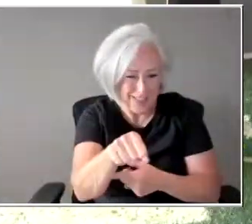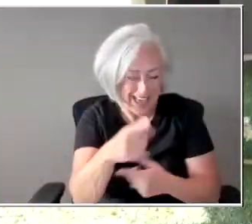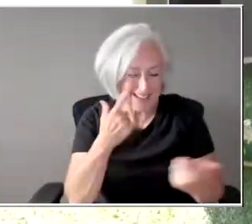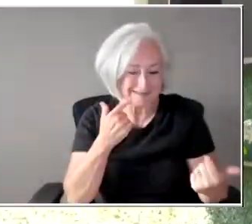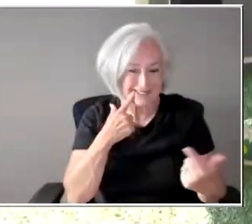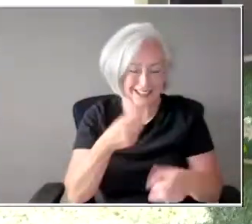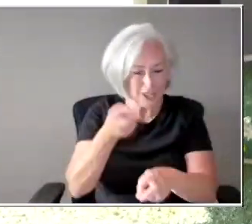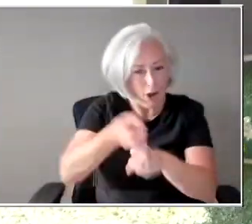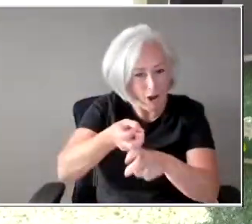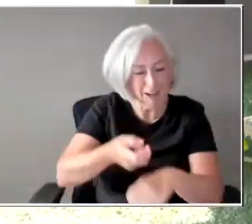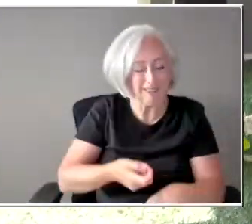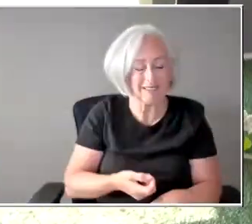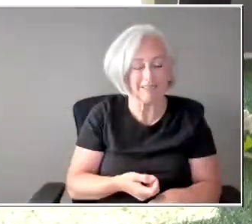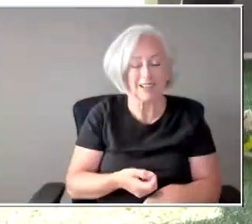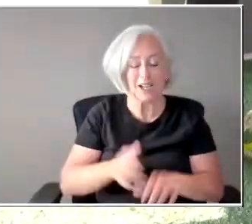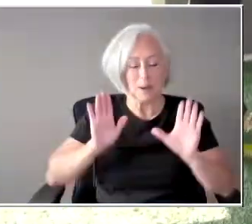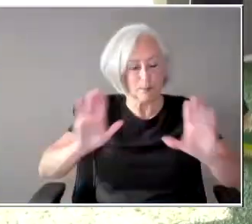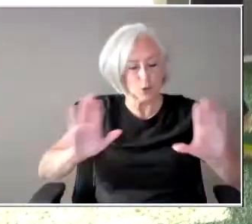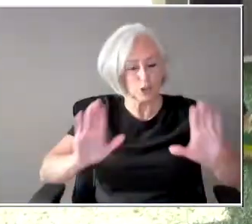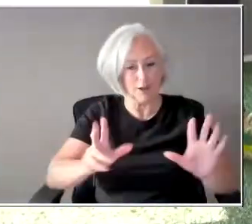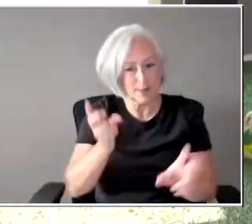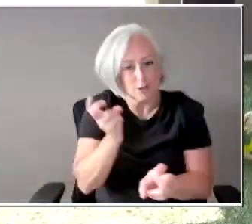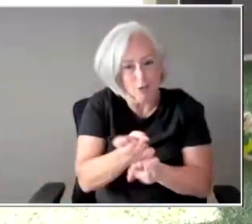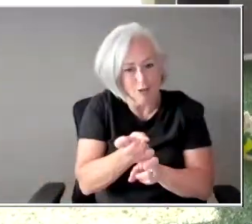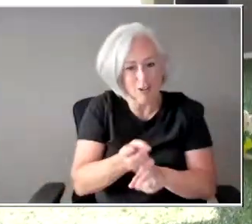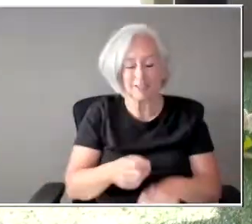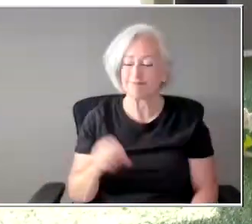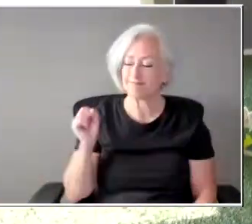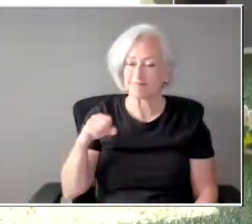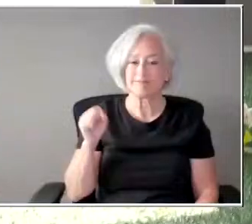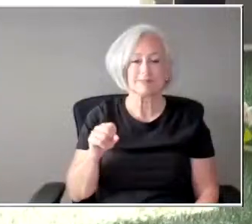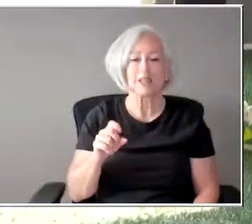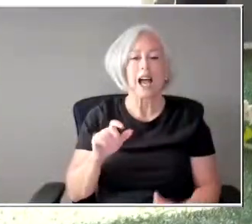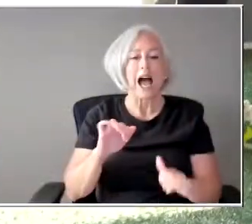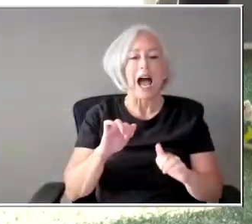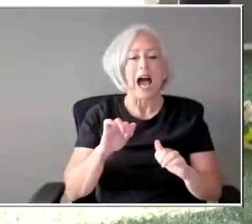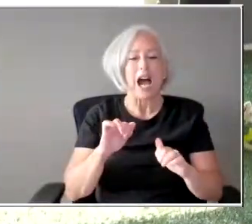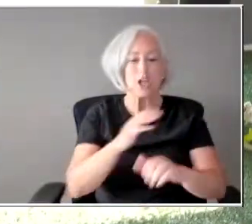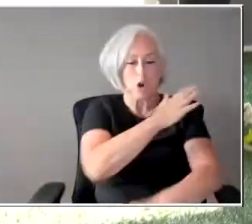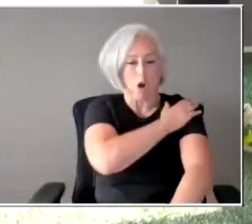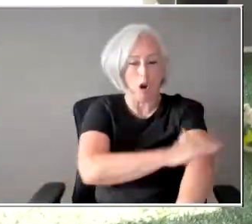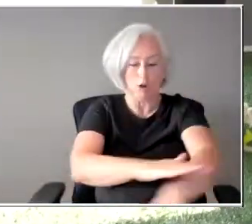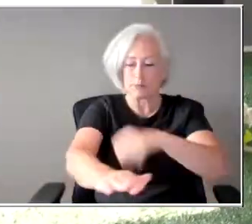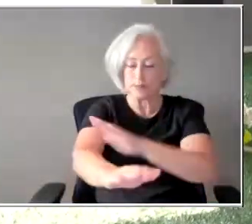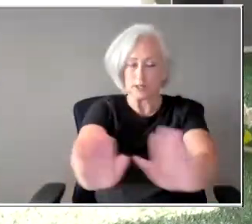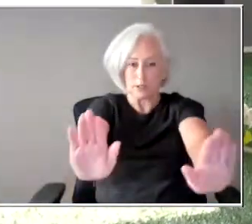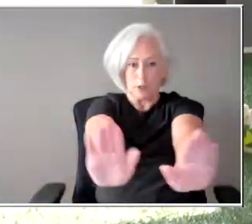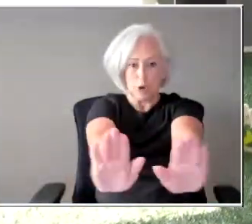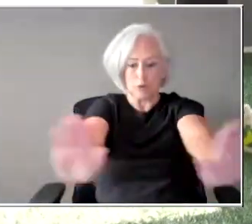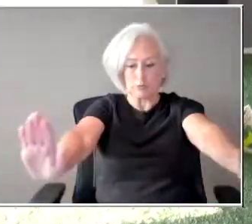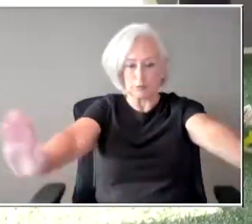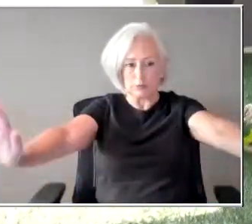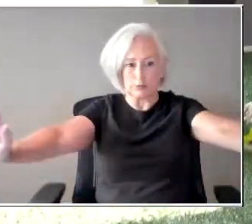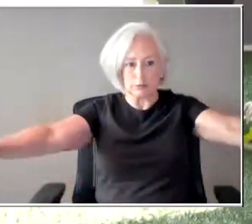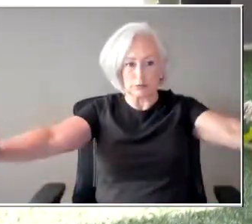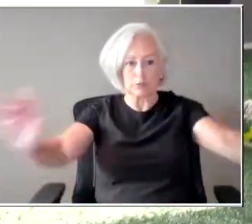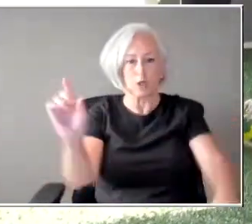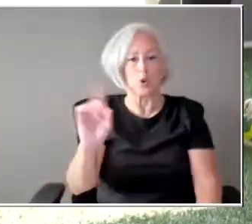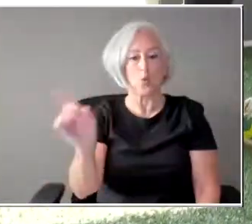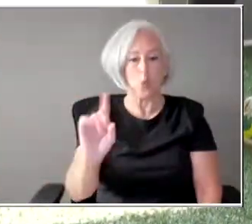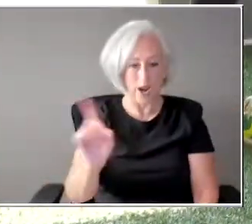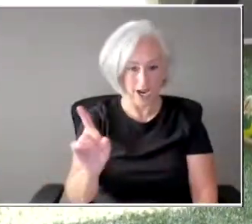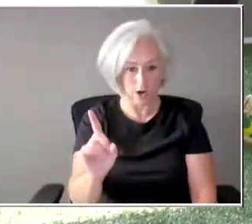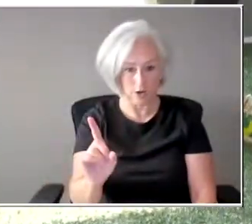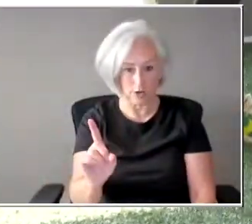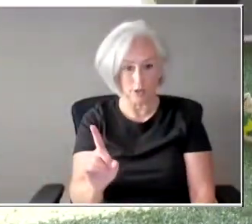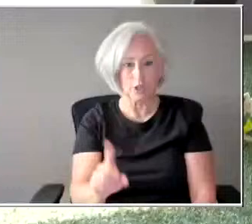The push-up is a tough move. It is. And how far apart are we keeping our arms? So still the same as the wall, you want to come down to about